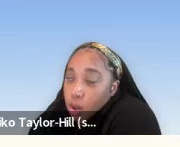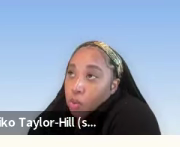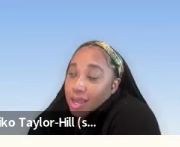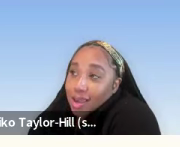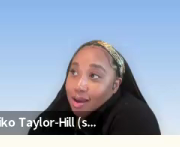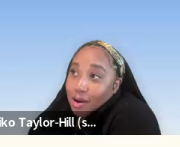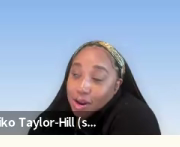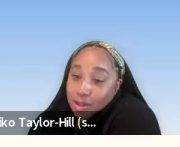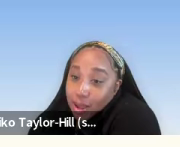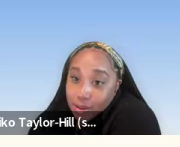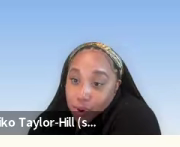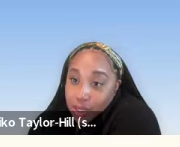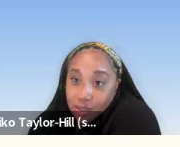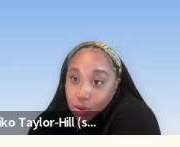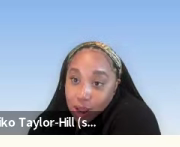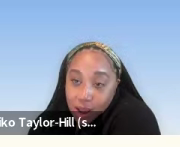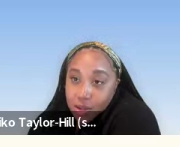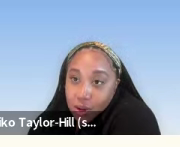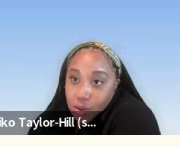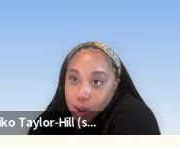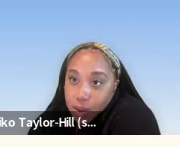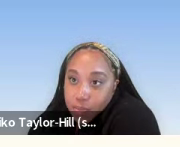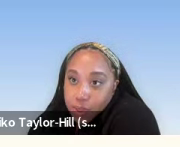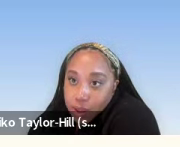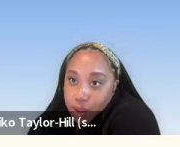whether we are hearing that in the press or not.